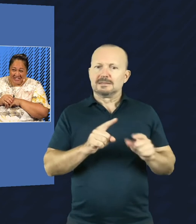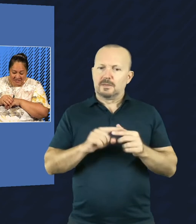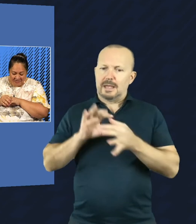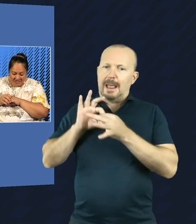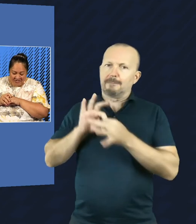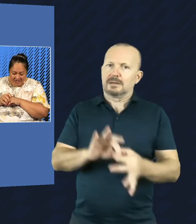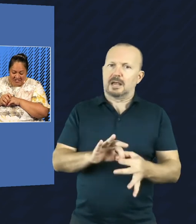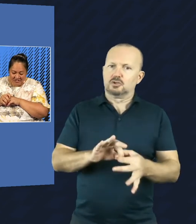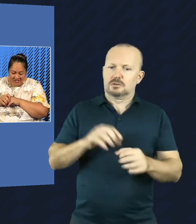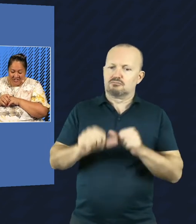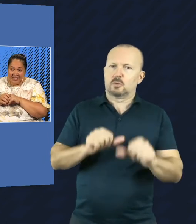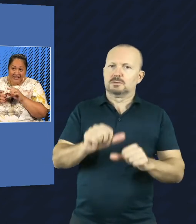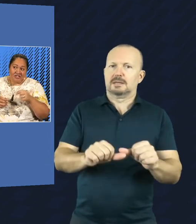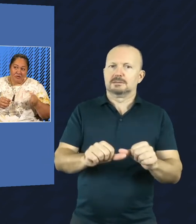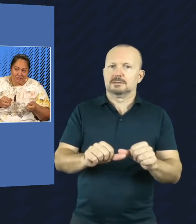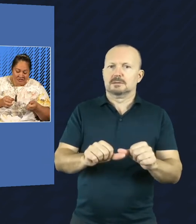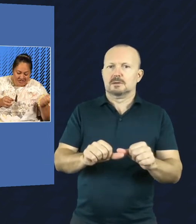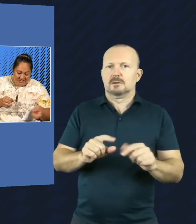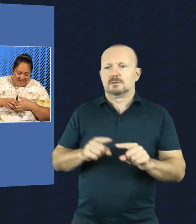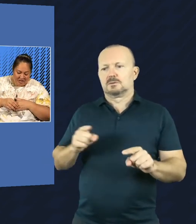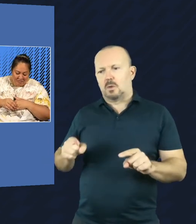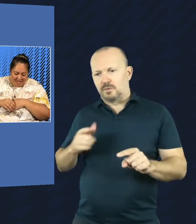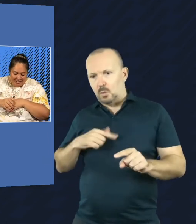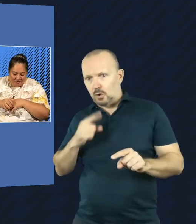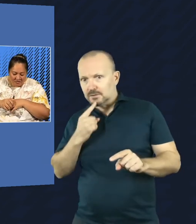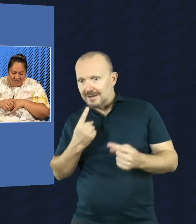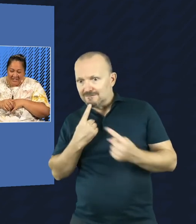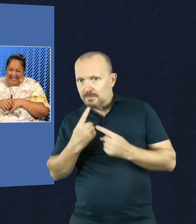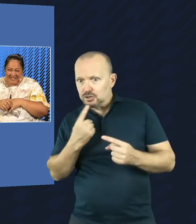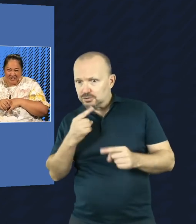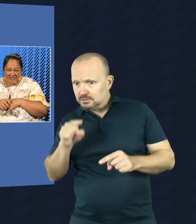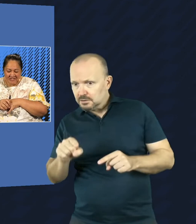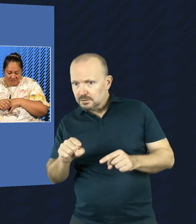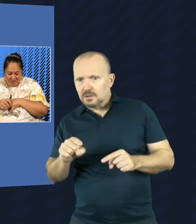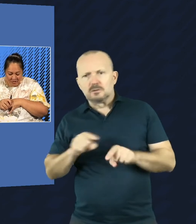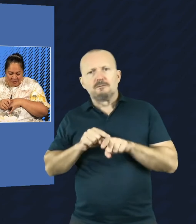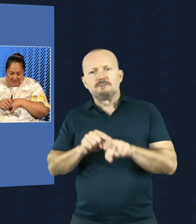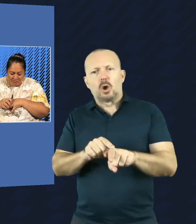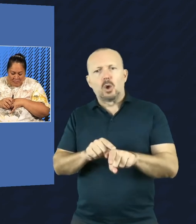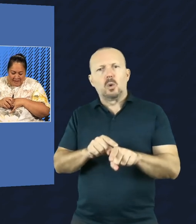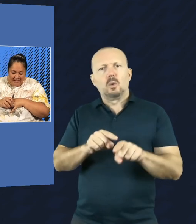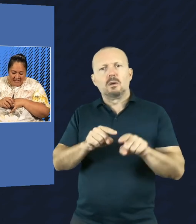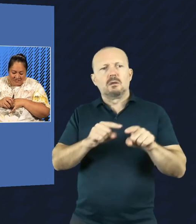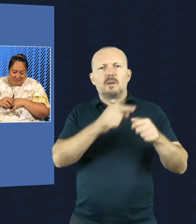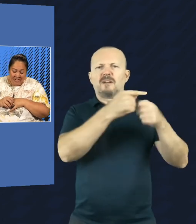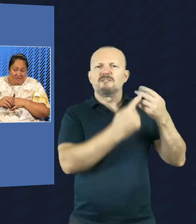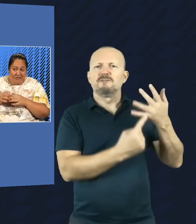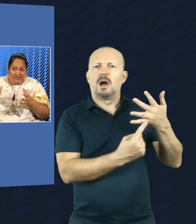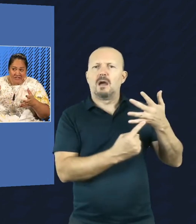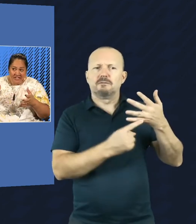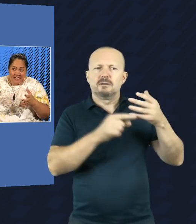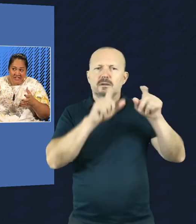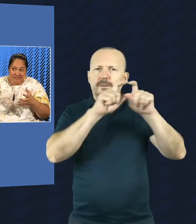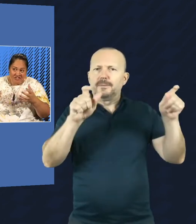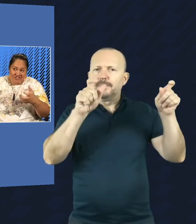assessed on a set of considerations, and that's what we use Ngā Tikanga Paihere for and the Five Safes framework. And so, yeah, we